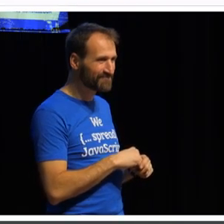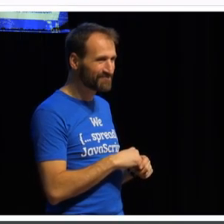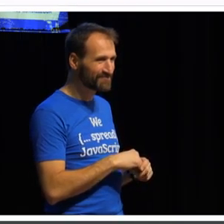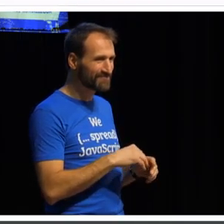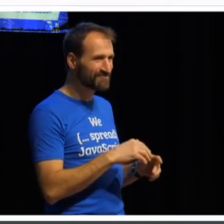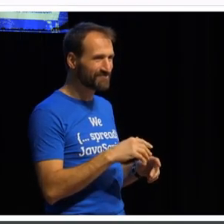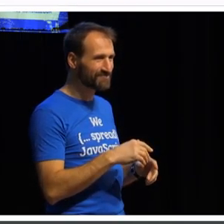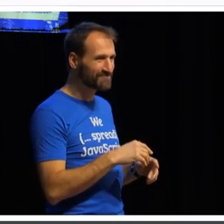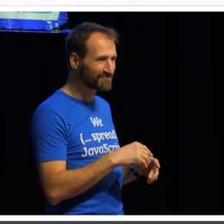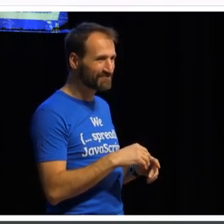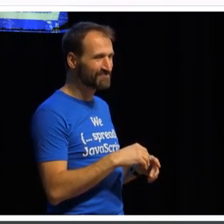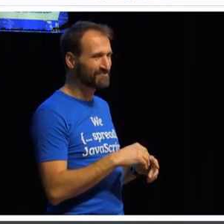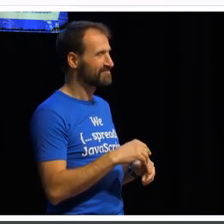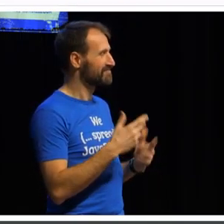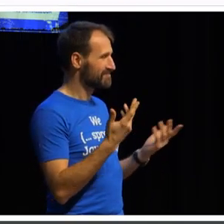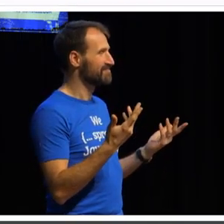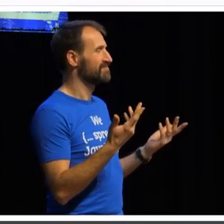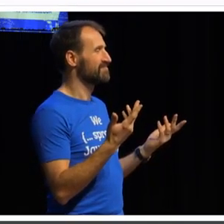So if I force this to check,